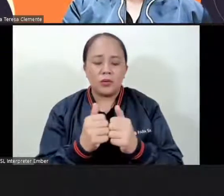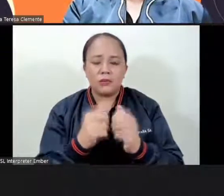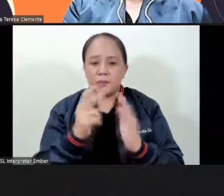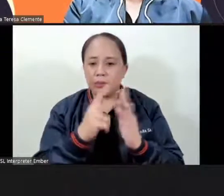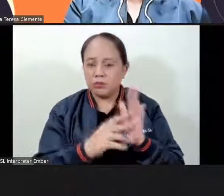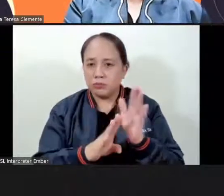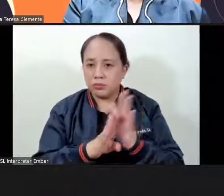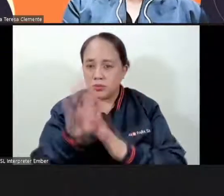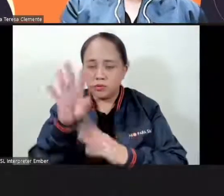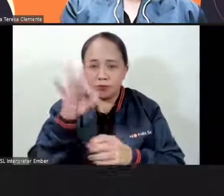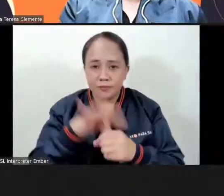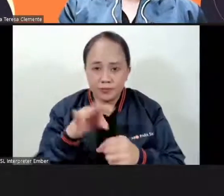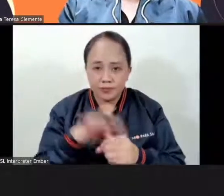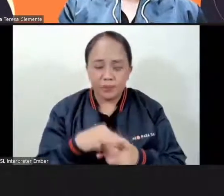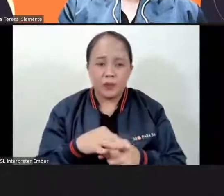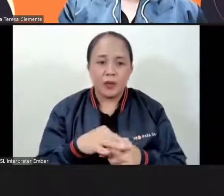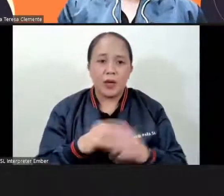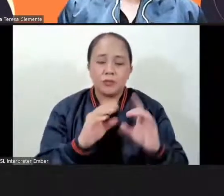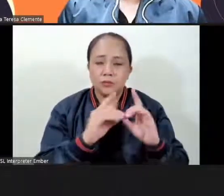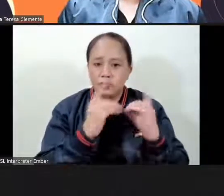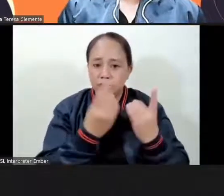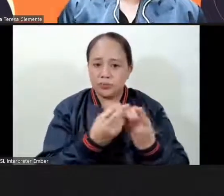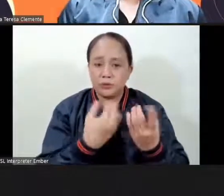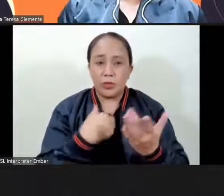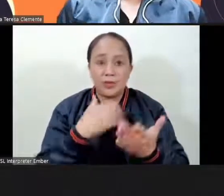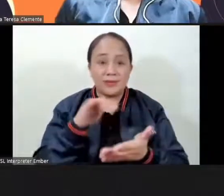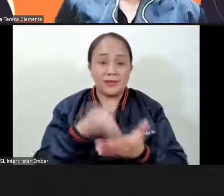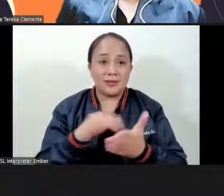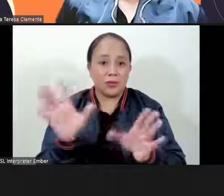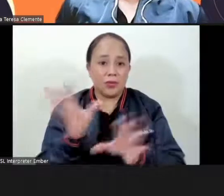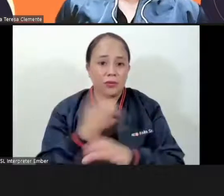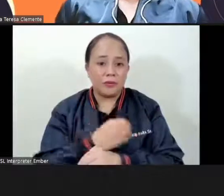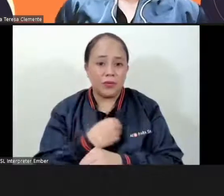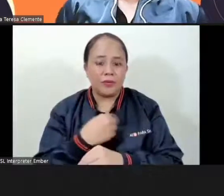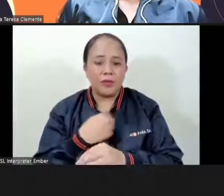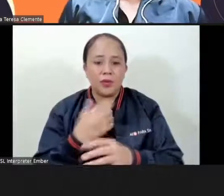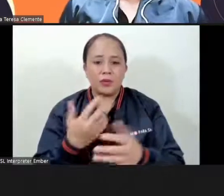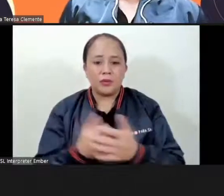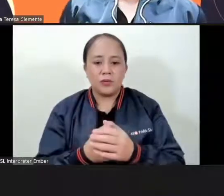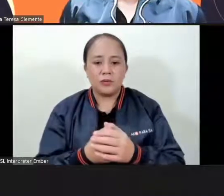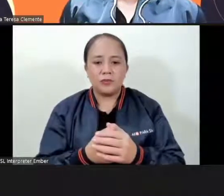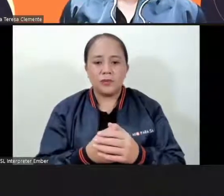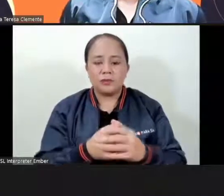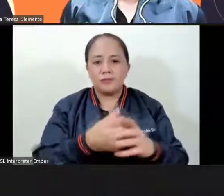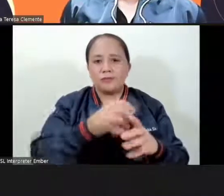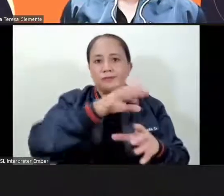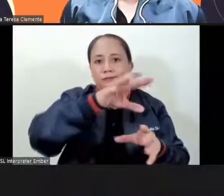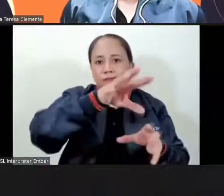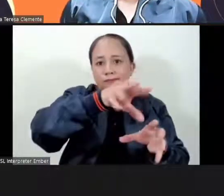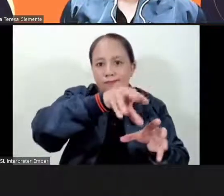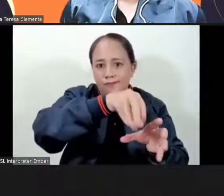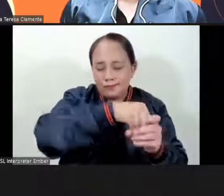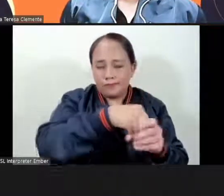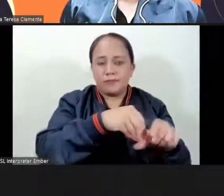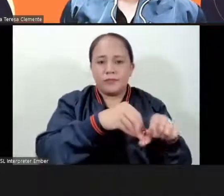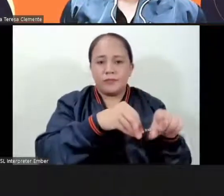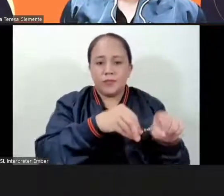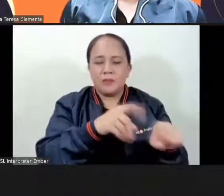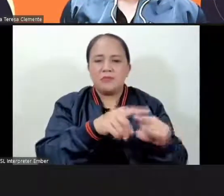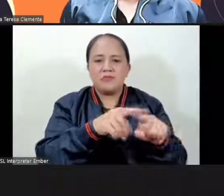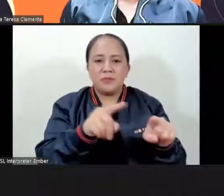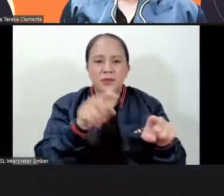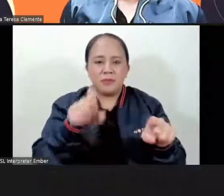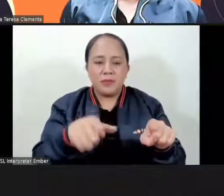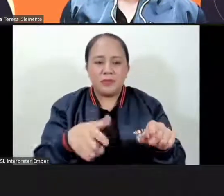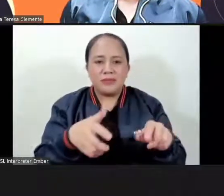and Program Bureau, no, sa central office on the institutionalization. But it has to really integrate